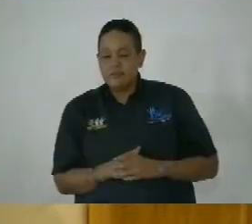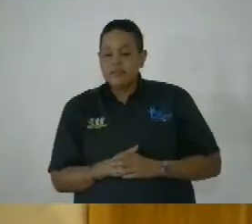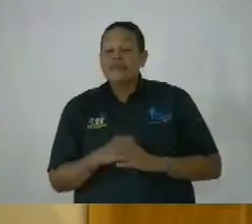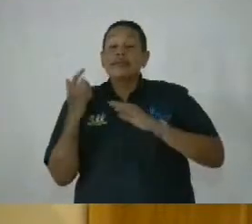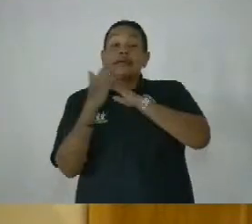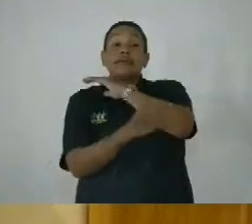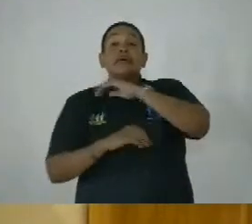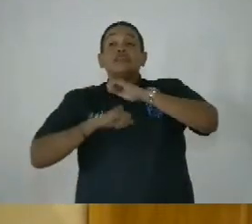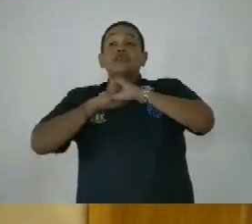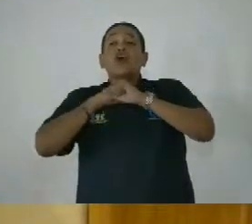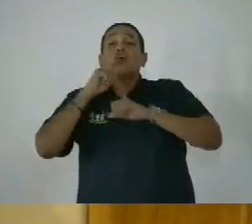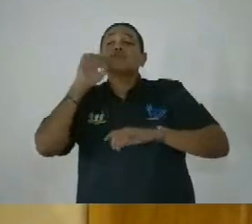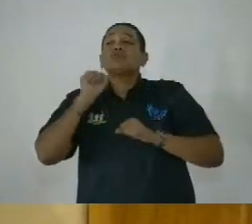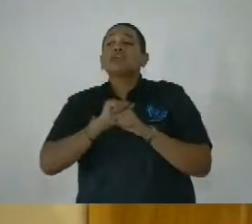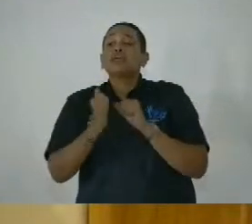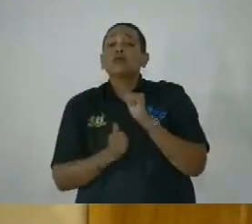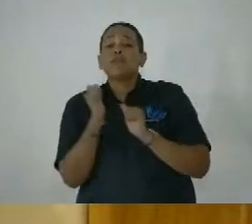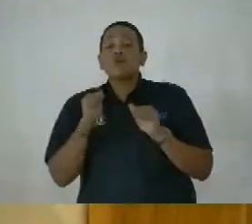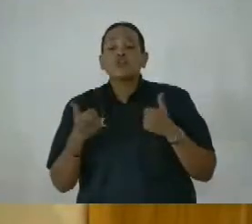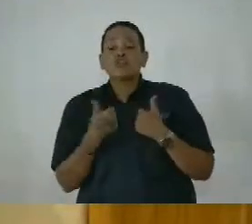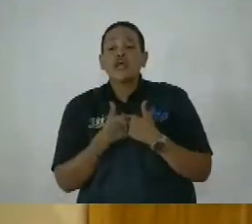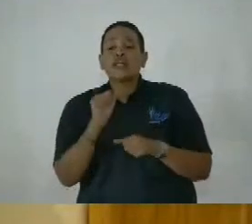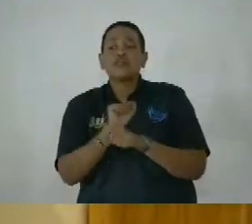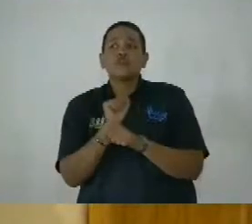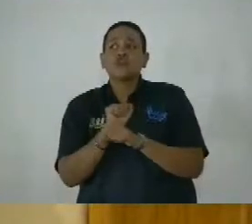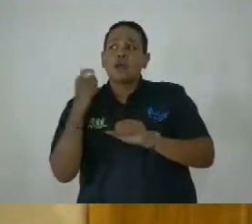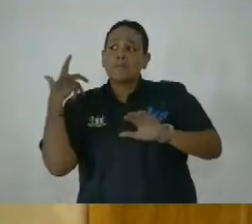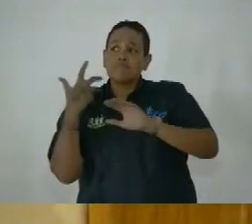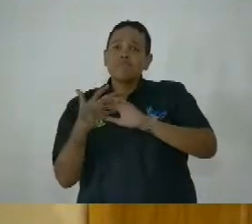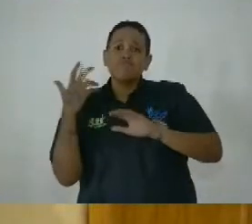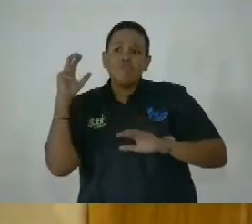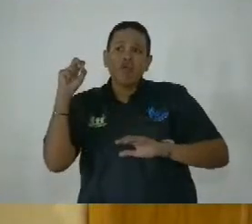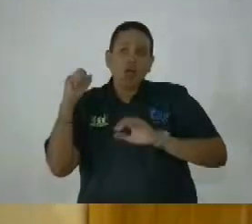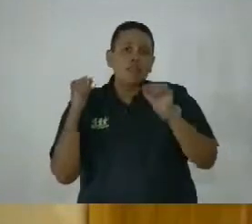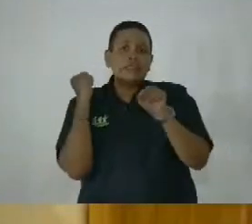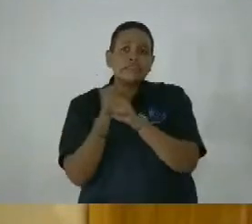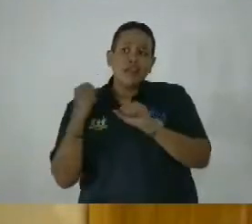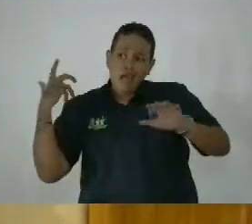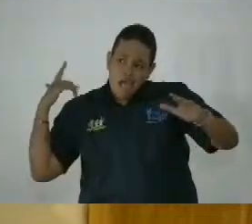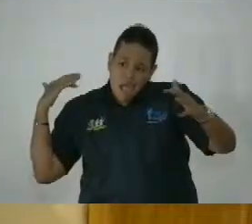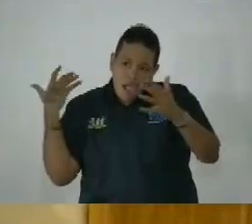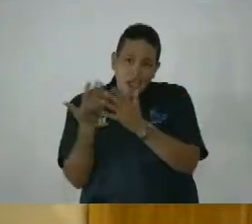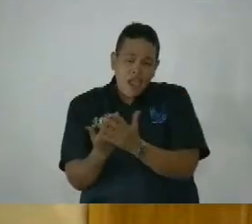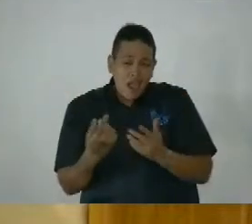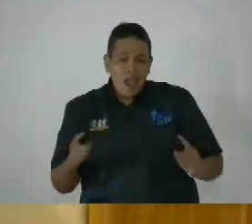National security has been one of the most challenging portfolios over the last 3 decades.